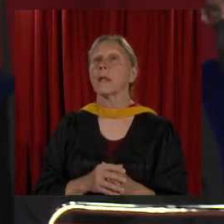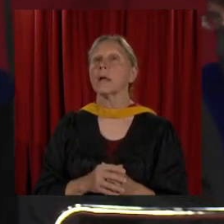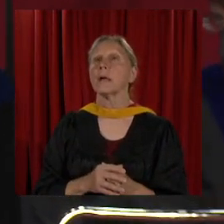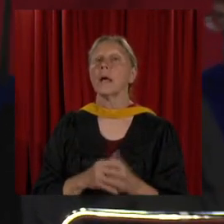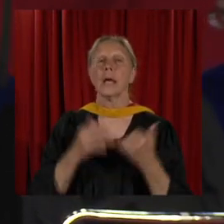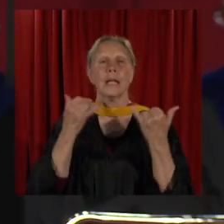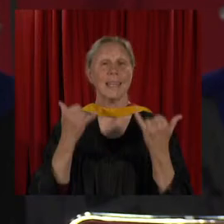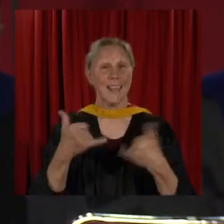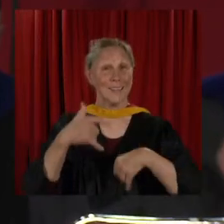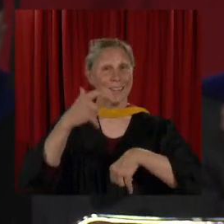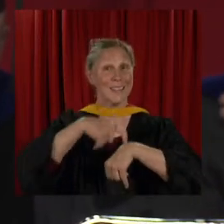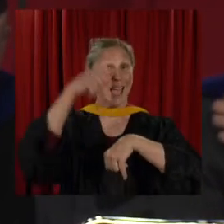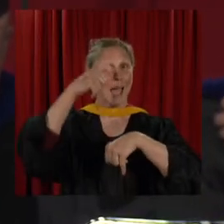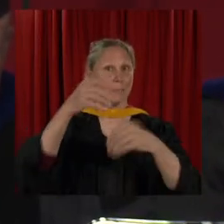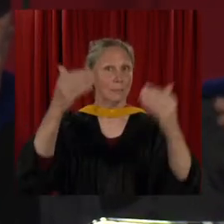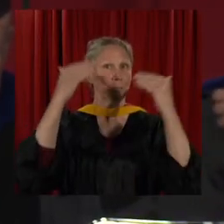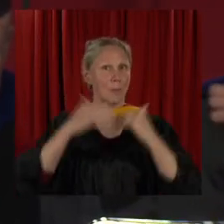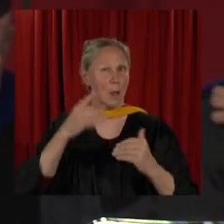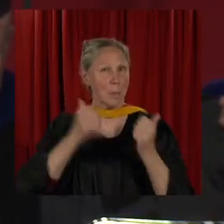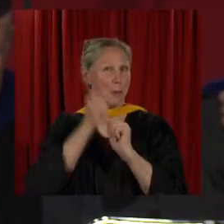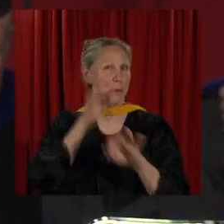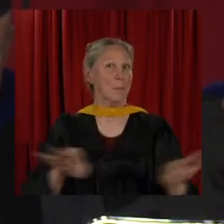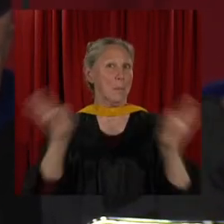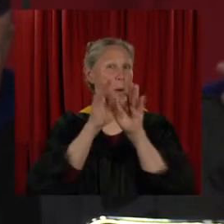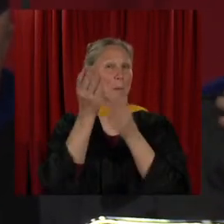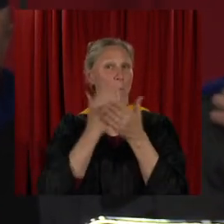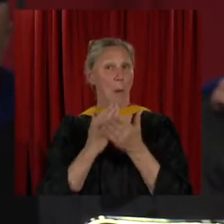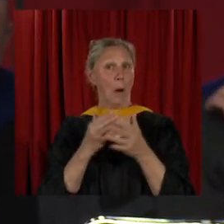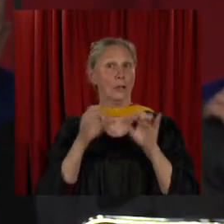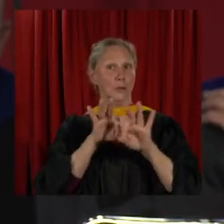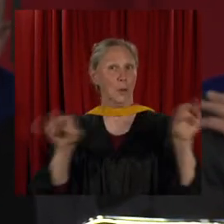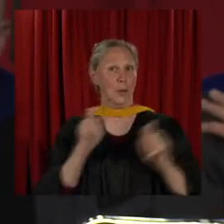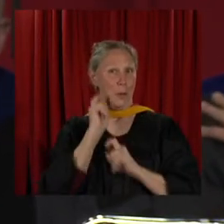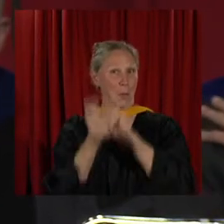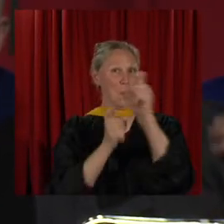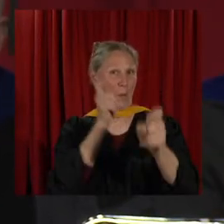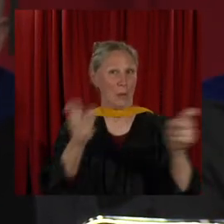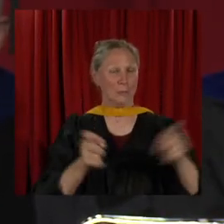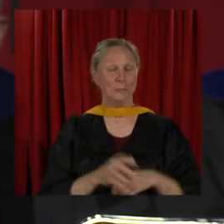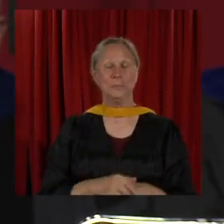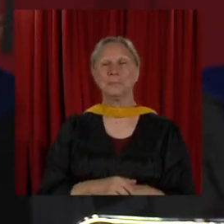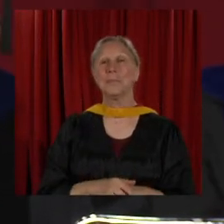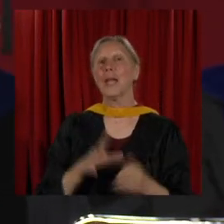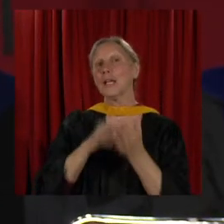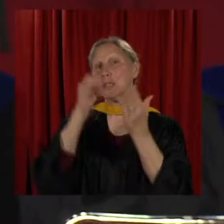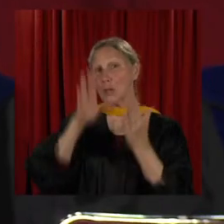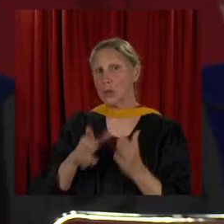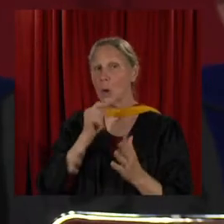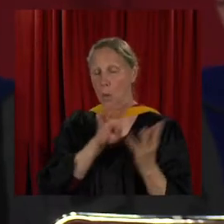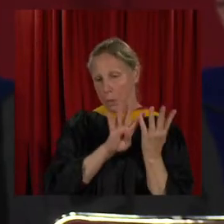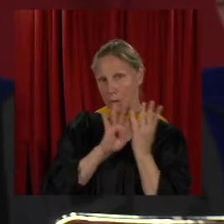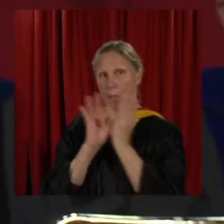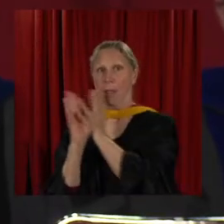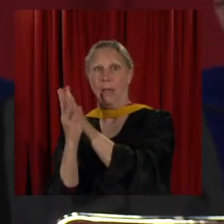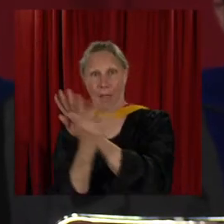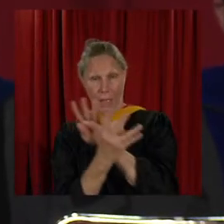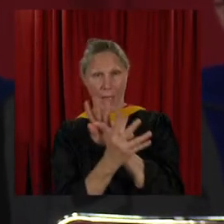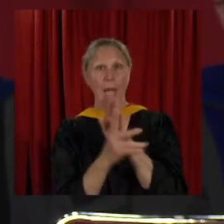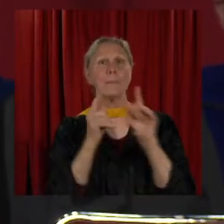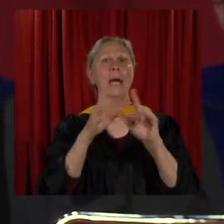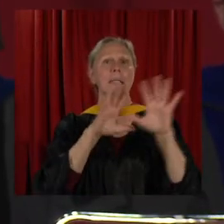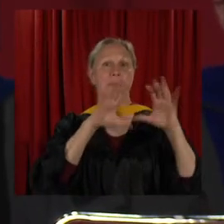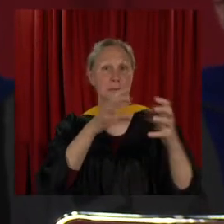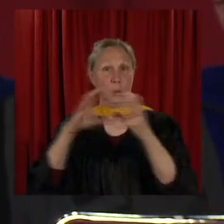It is now time to move to our main event, the awarding of degrees. Students will be marching by their major